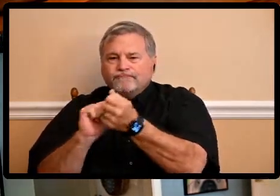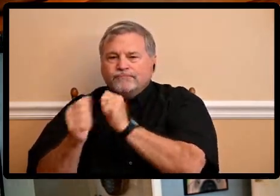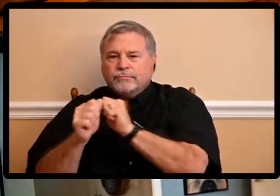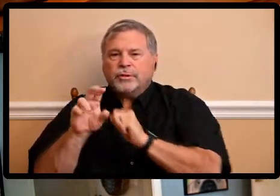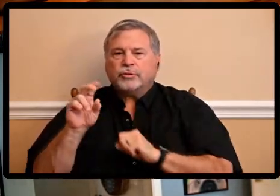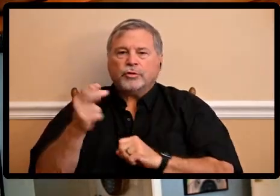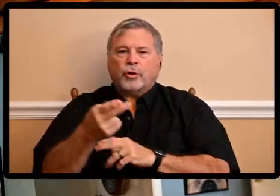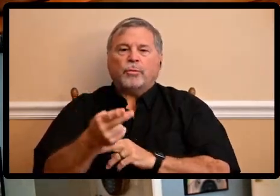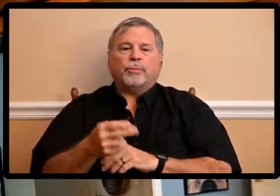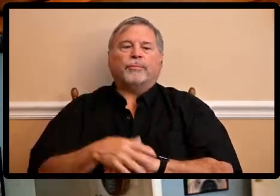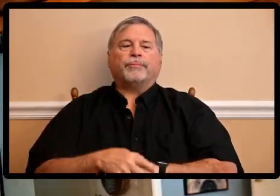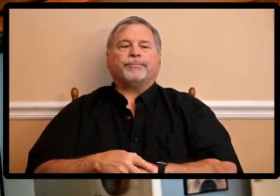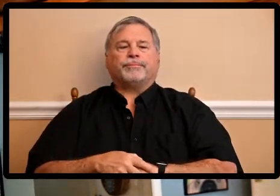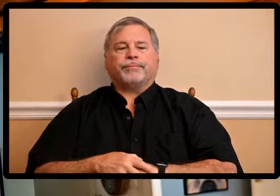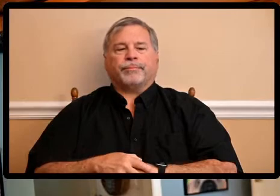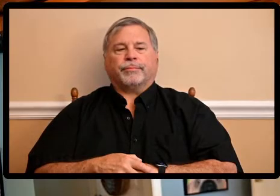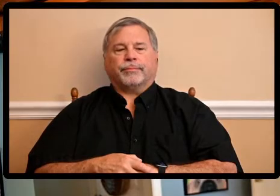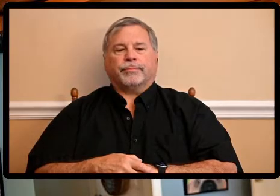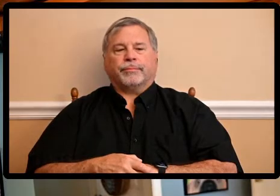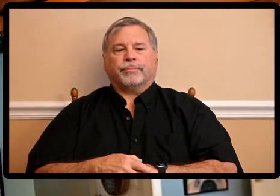time.